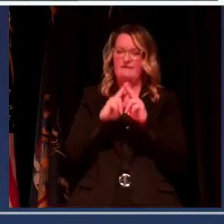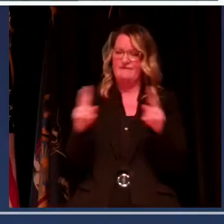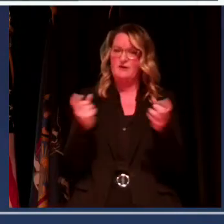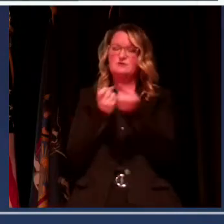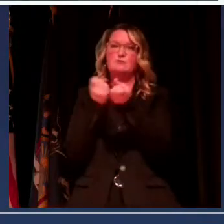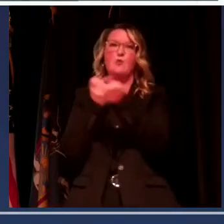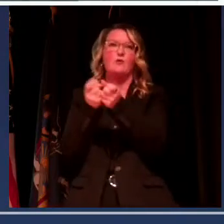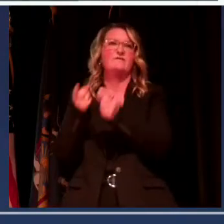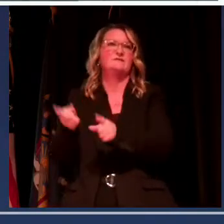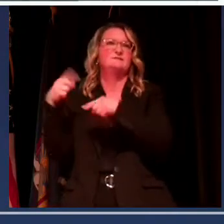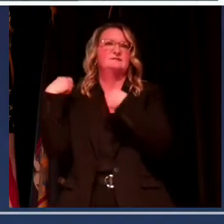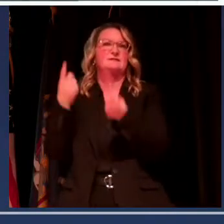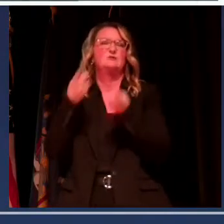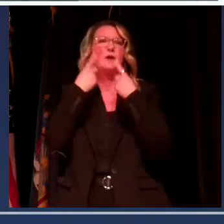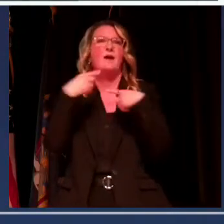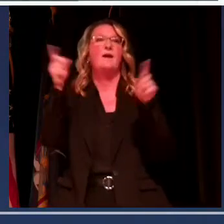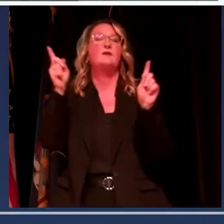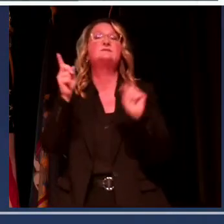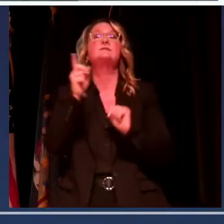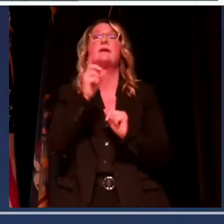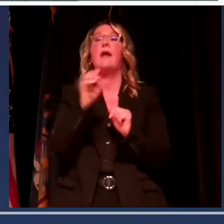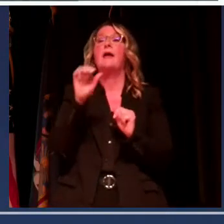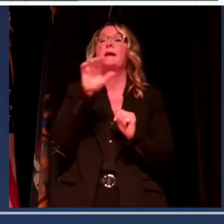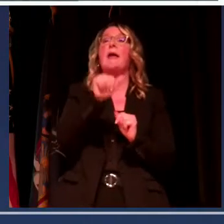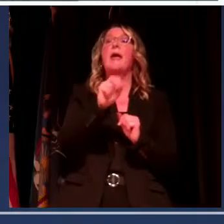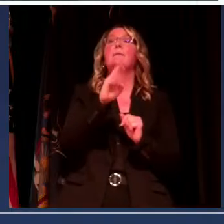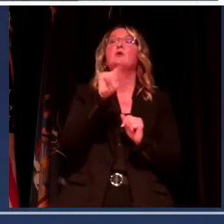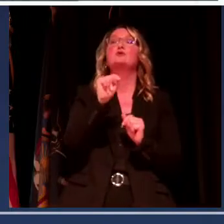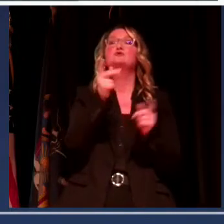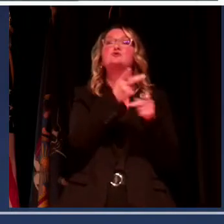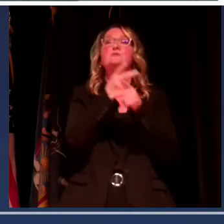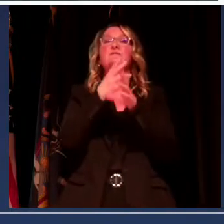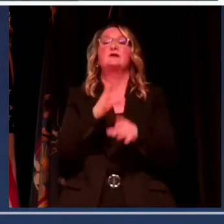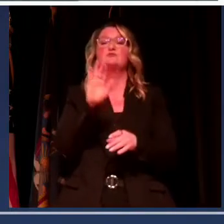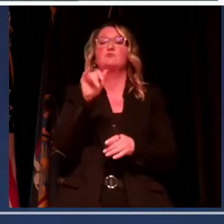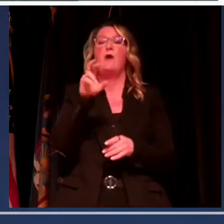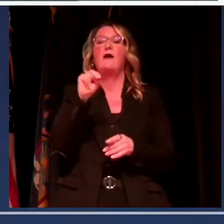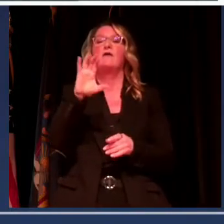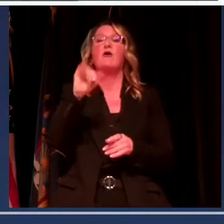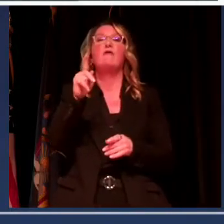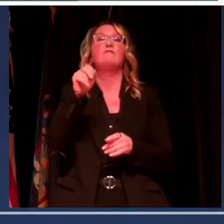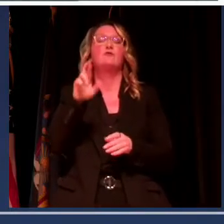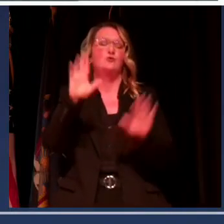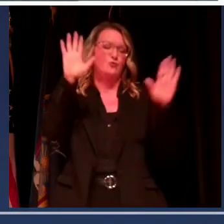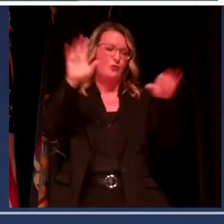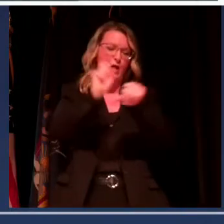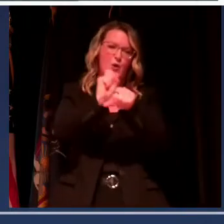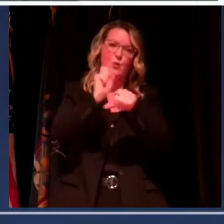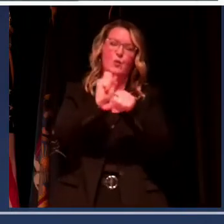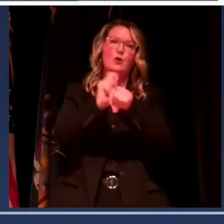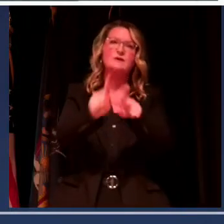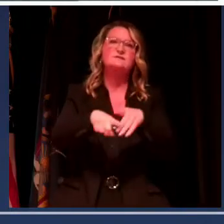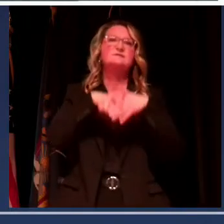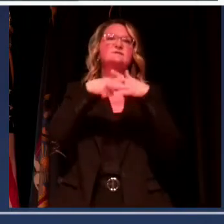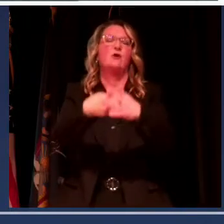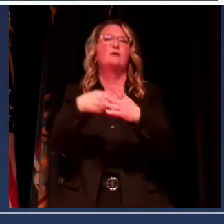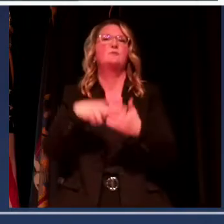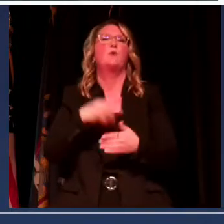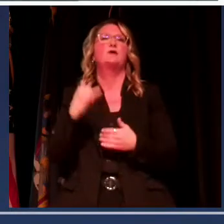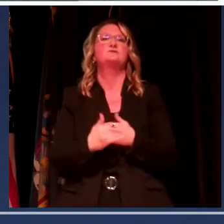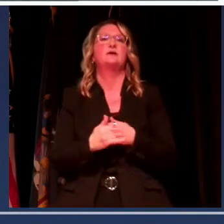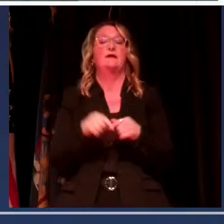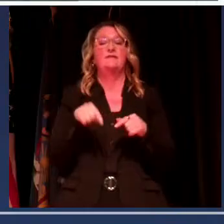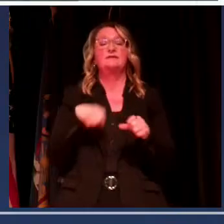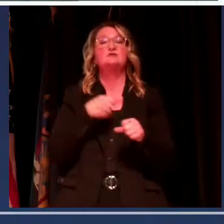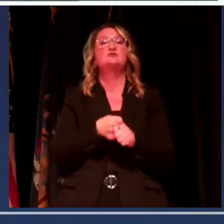since we announced it. And Amherst Supervisor Brian Kulpa for his foresight and great work in beginning this project. This